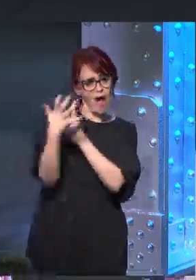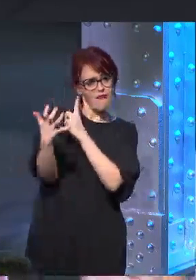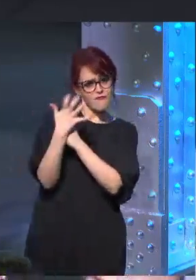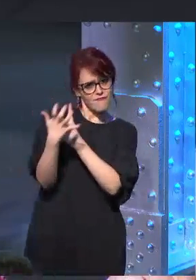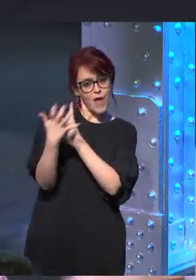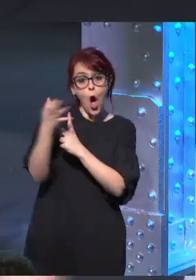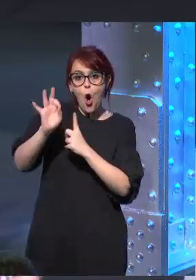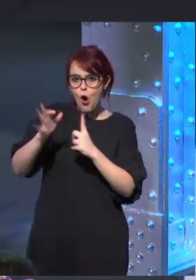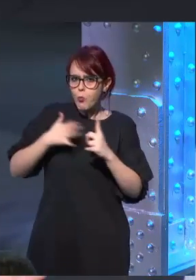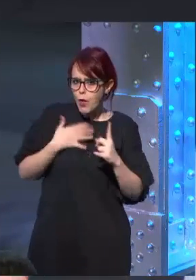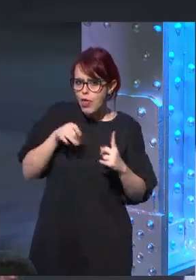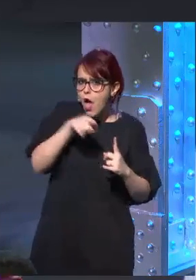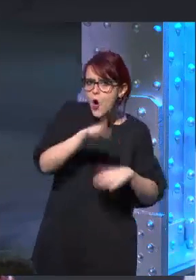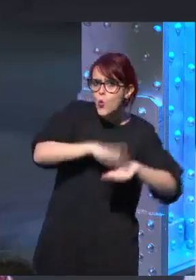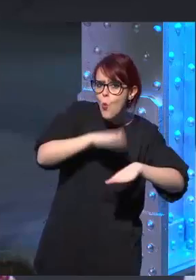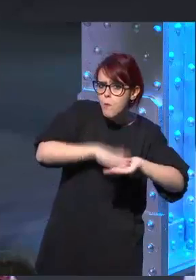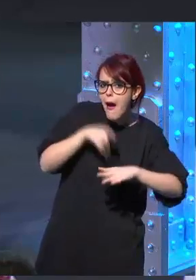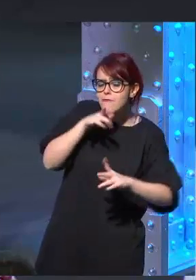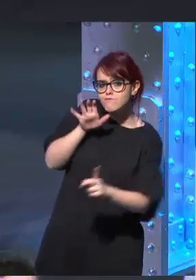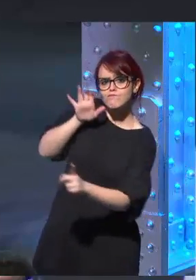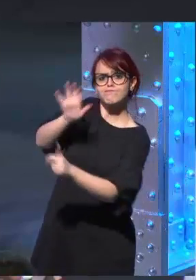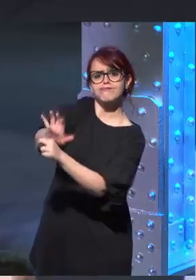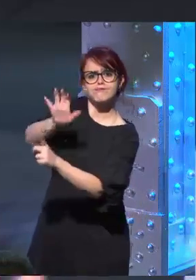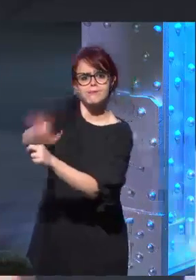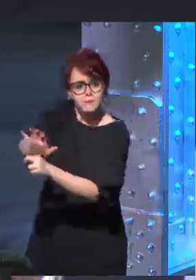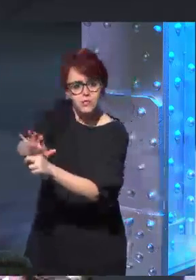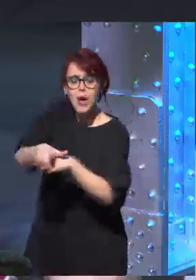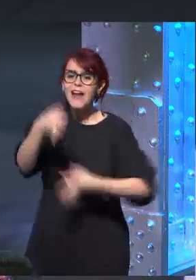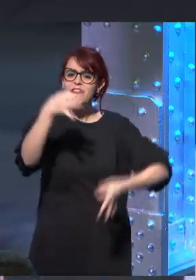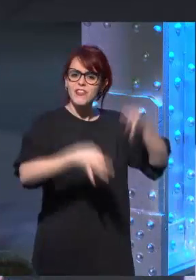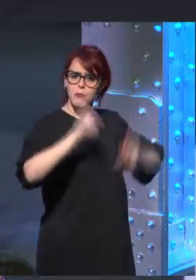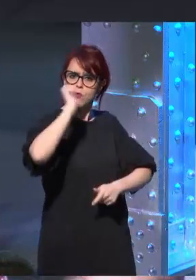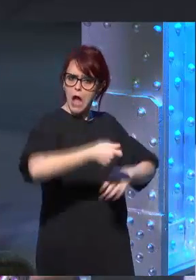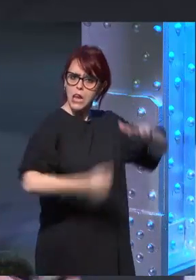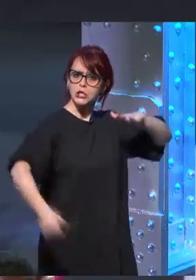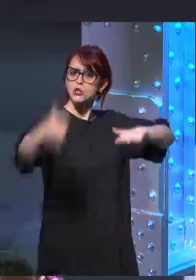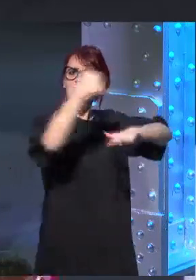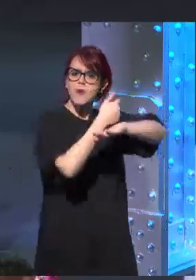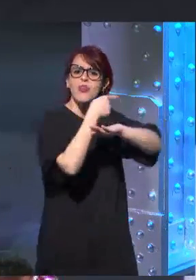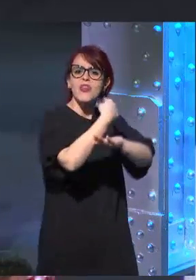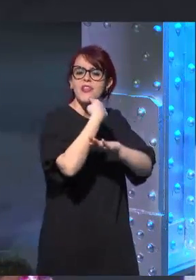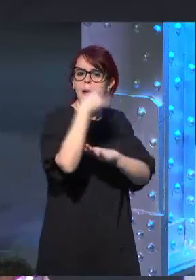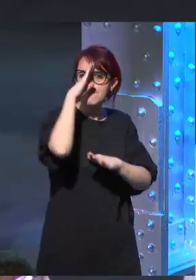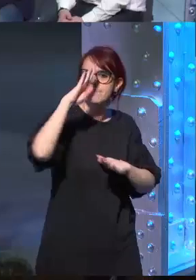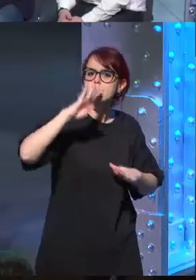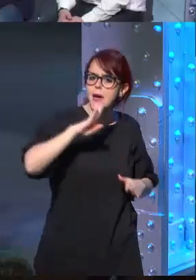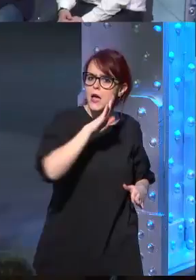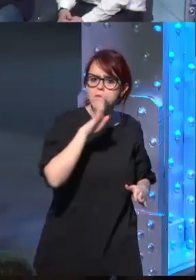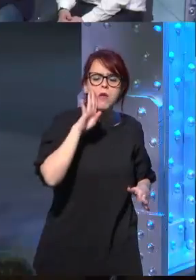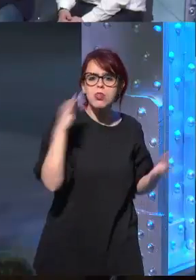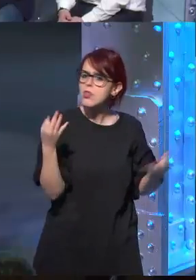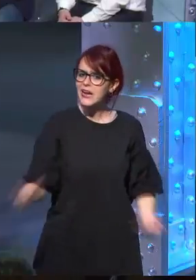we think that they are at risk because of being a victim, or because they are creating a risk to other person, we have